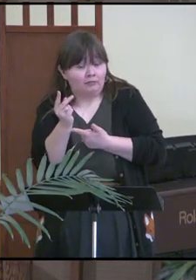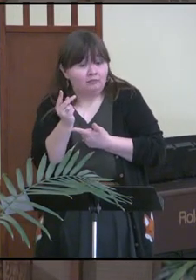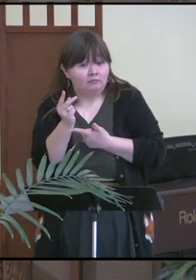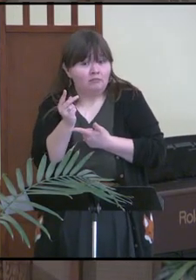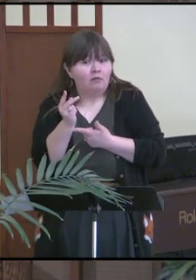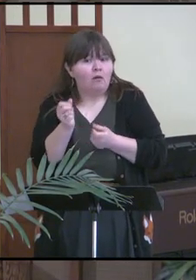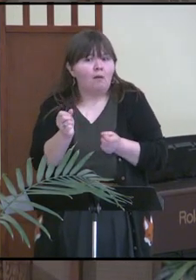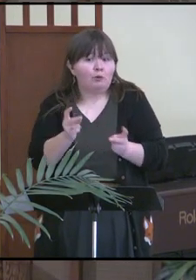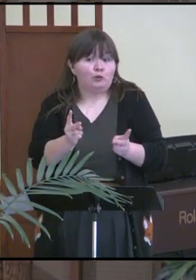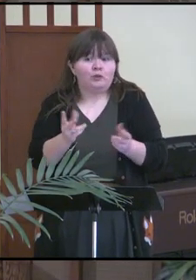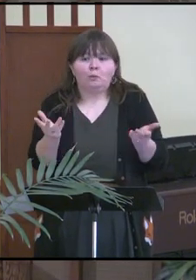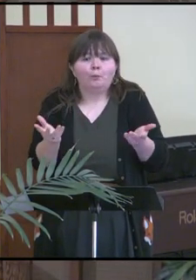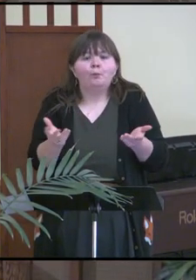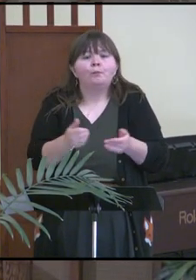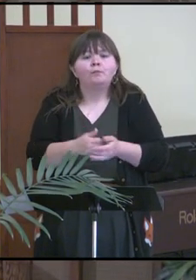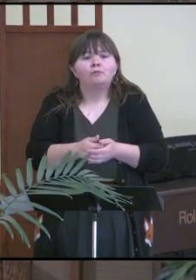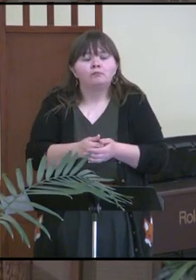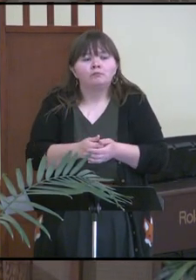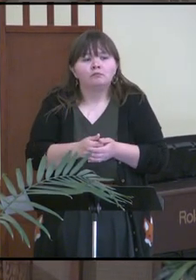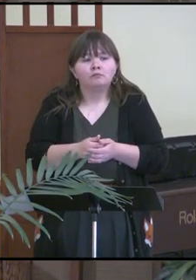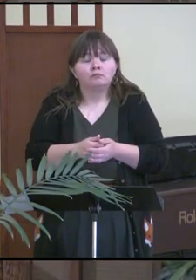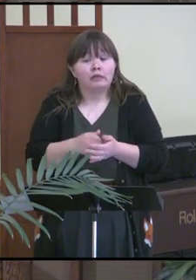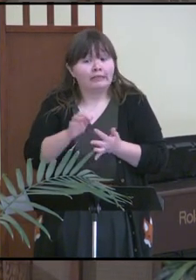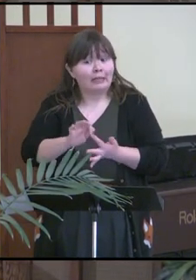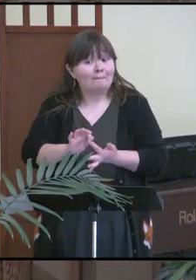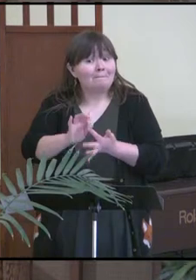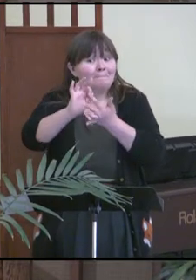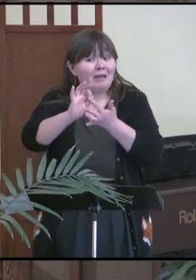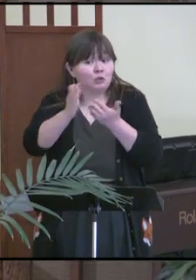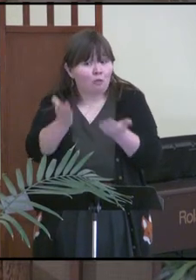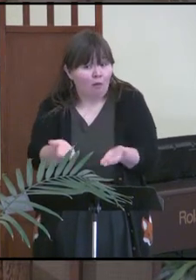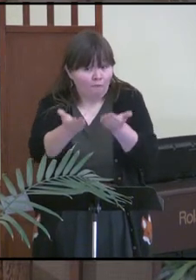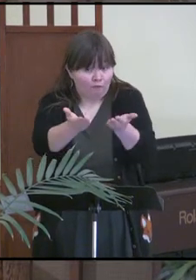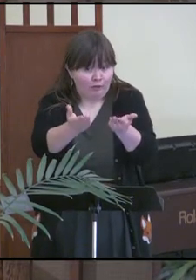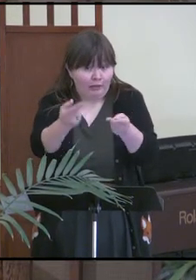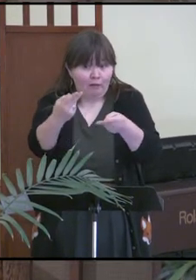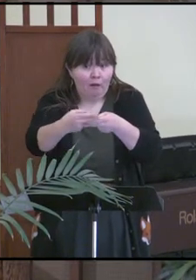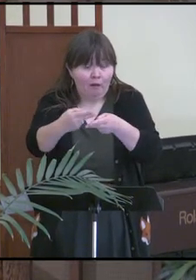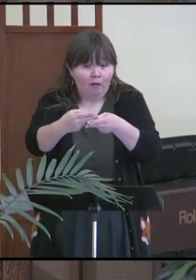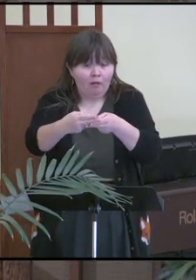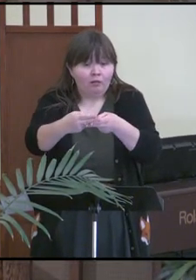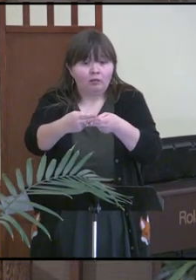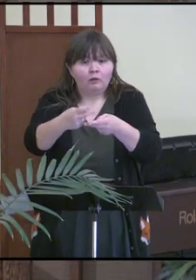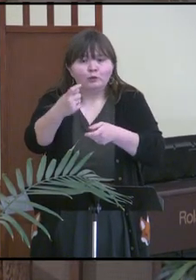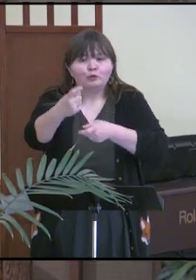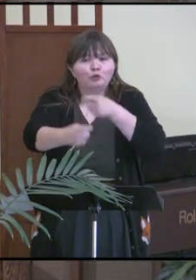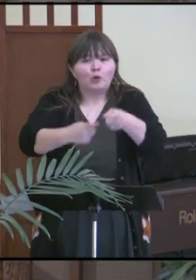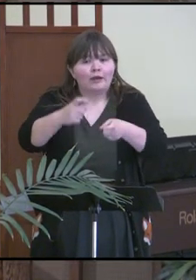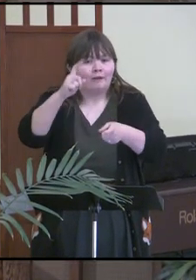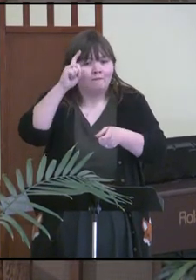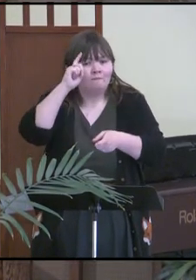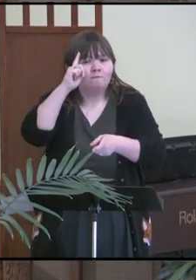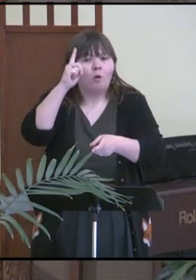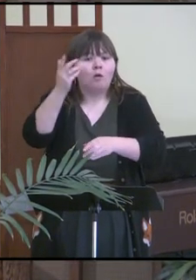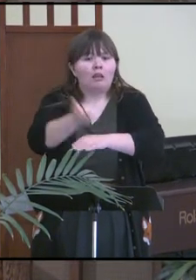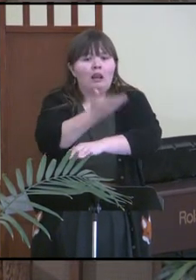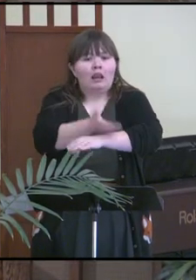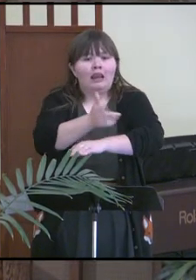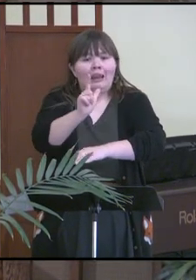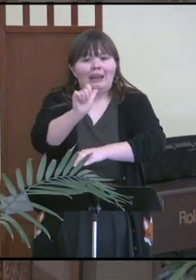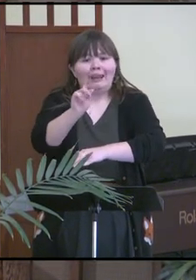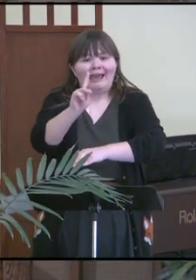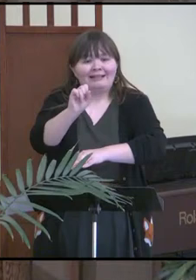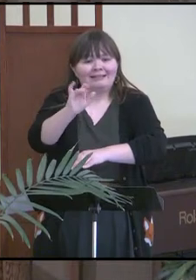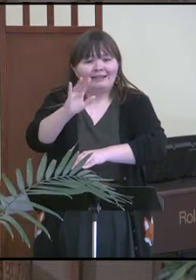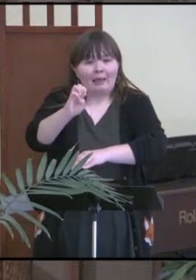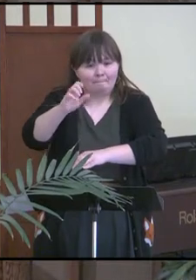this morning is through a special offering called that we are donating to our Spokanescape project. Did you want to say a